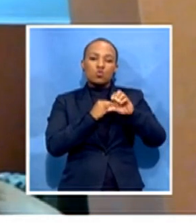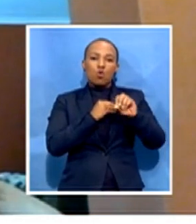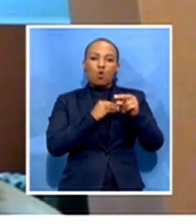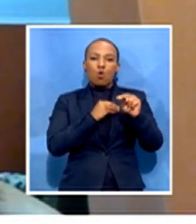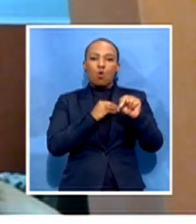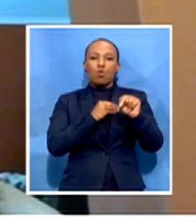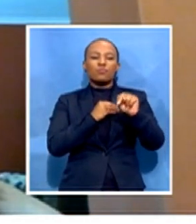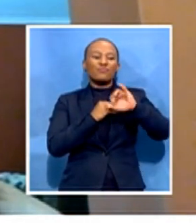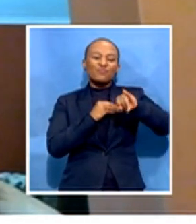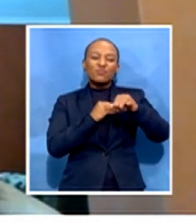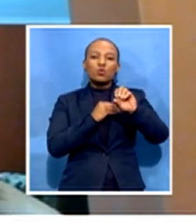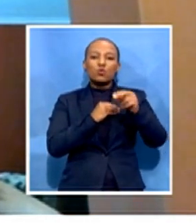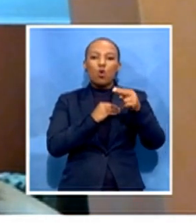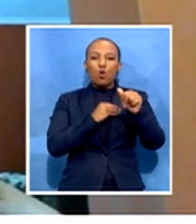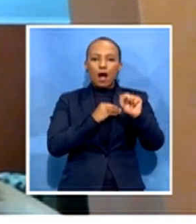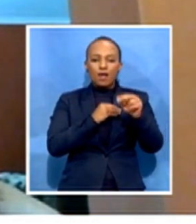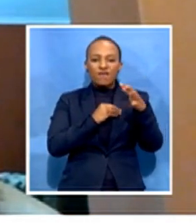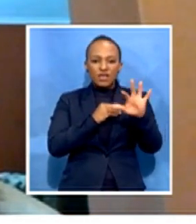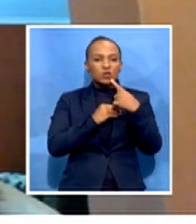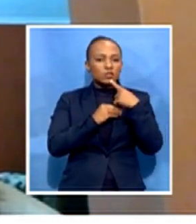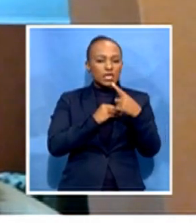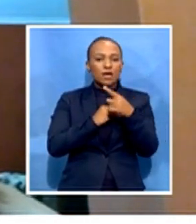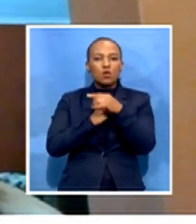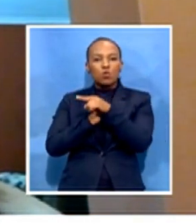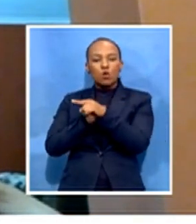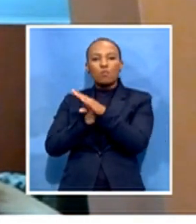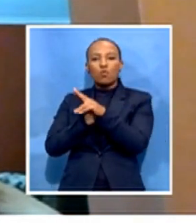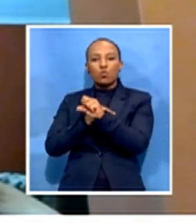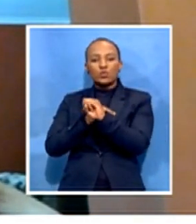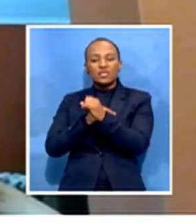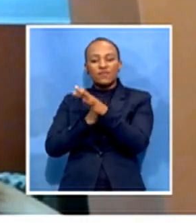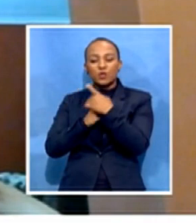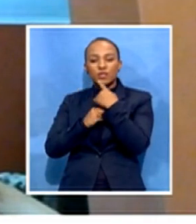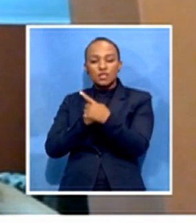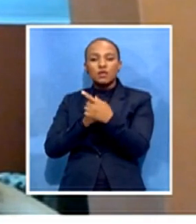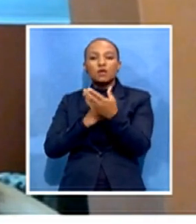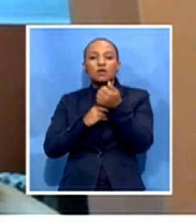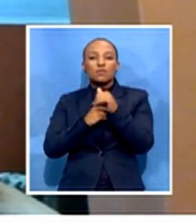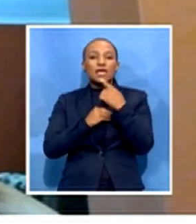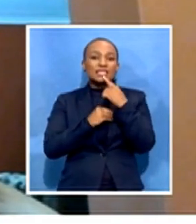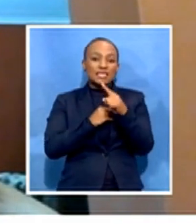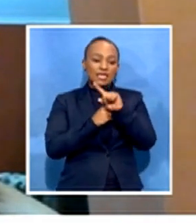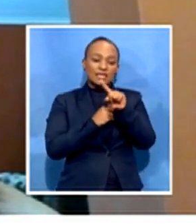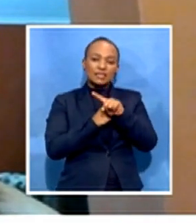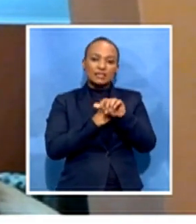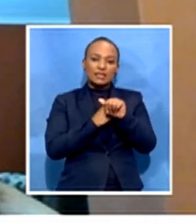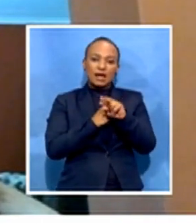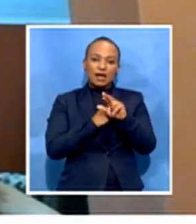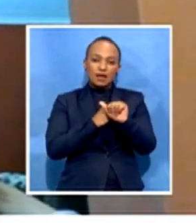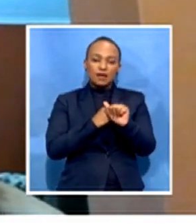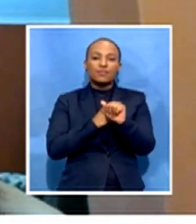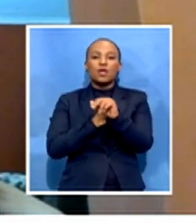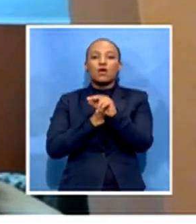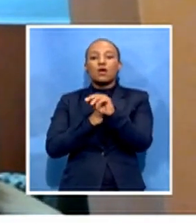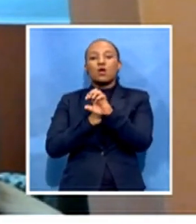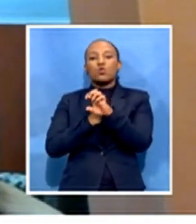addition to what Busi is saying? I see Eunice's hand is up and Zachariah, so I'm going to go in that order. Eunice, Zachariah, Kurt, and I'll close with our.